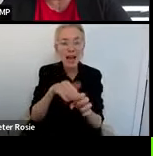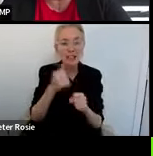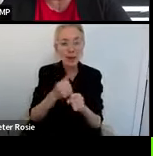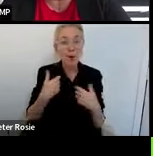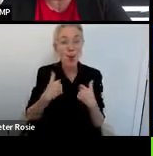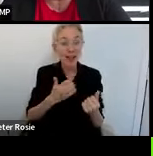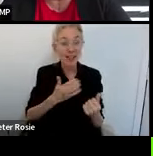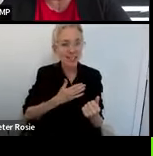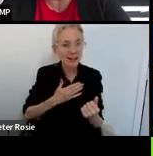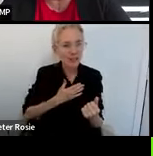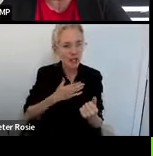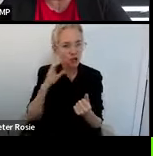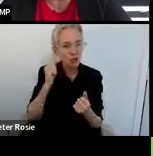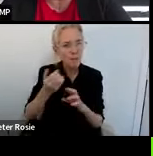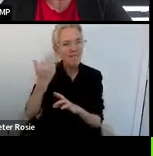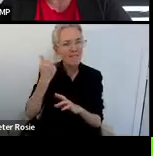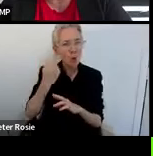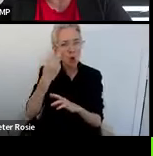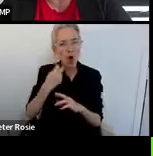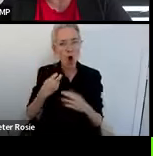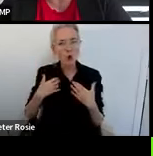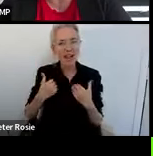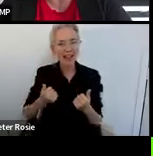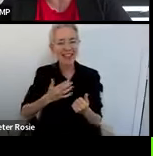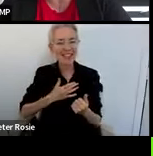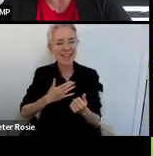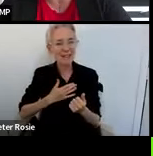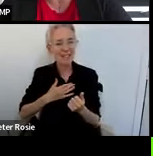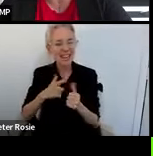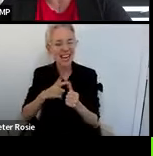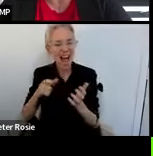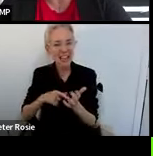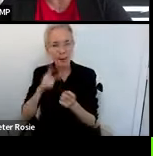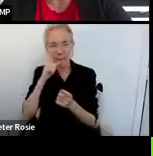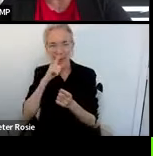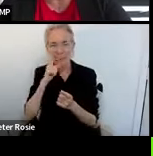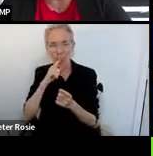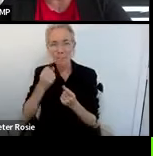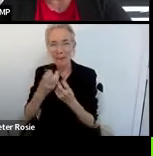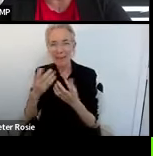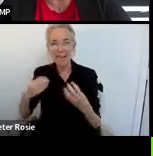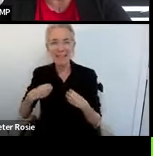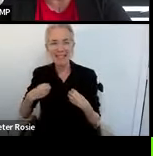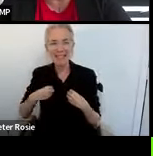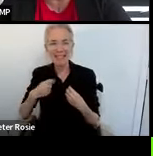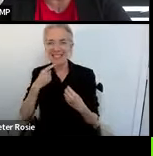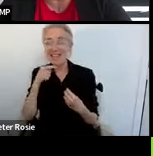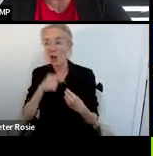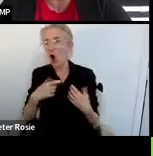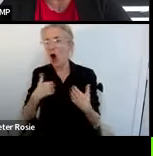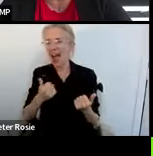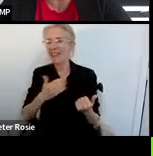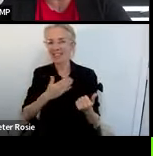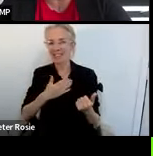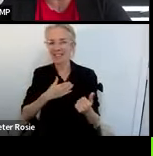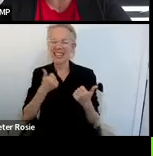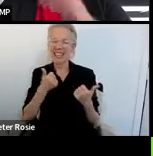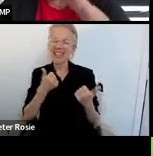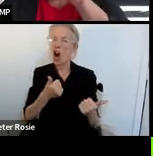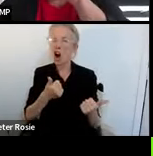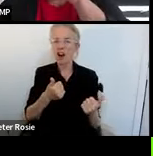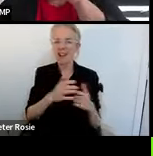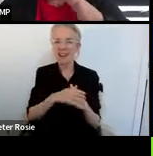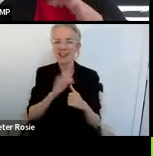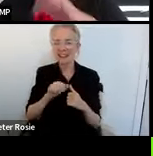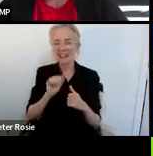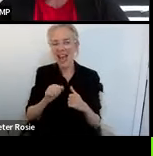Safety Act, people gave lip service to health and safety. You often, you know, took the mickey out of it. Oh yeah, health and safety need 2 ladders,